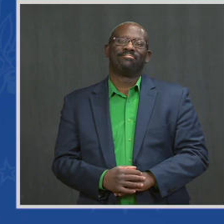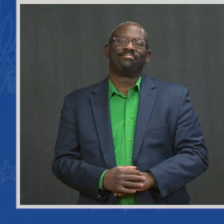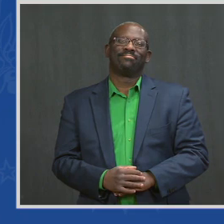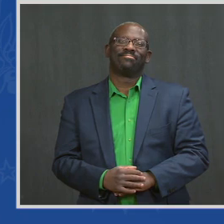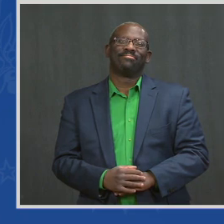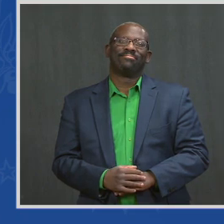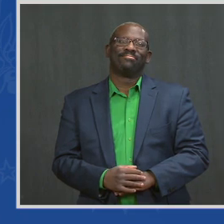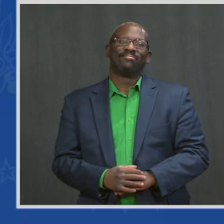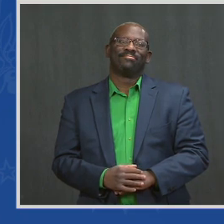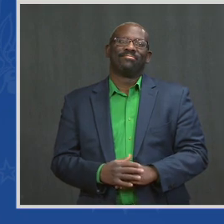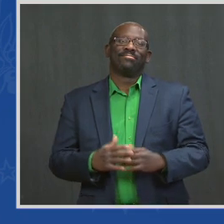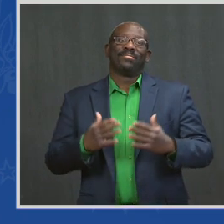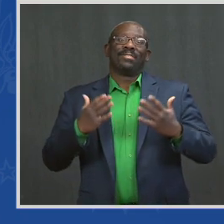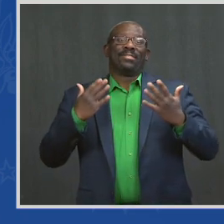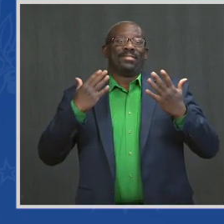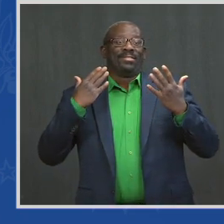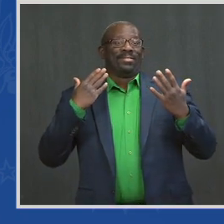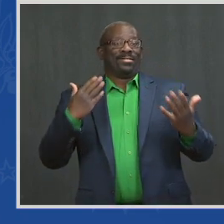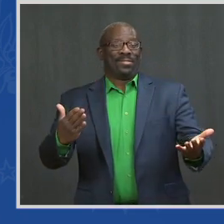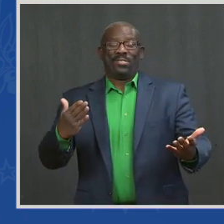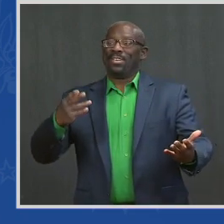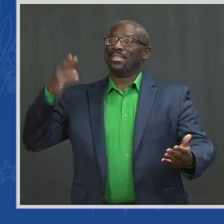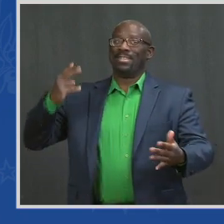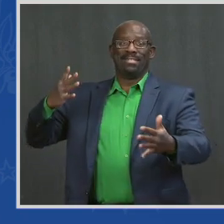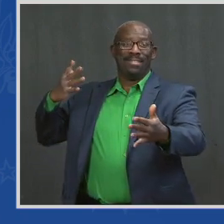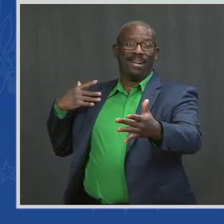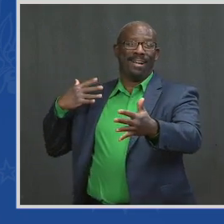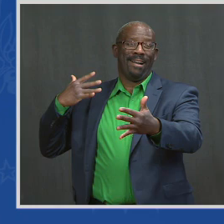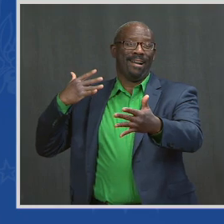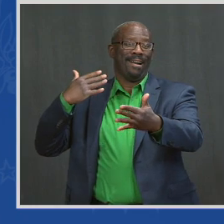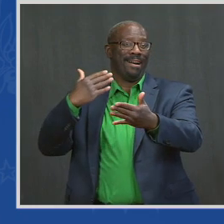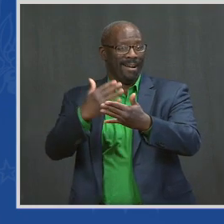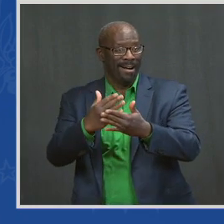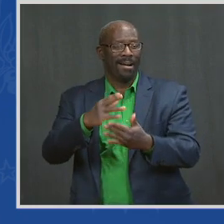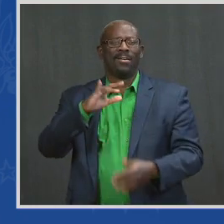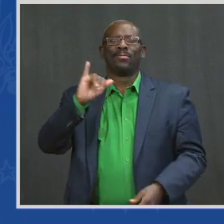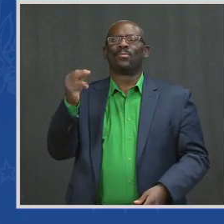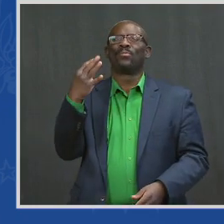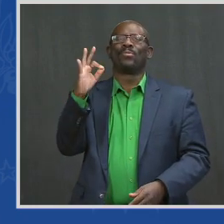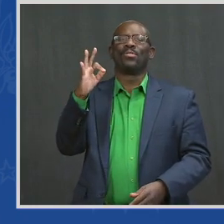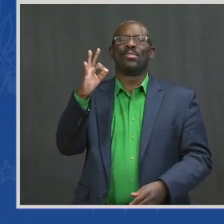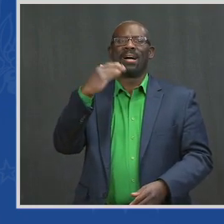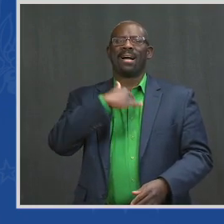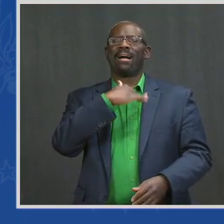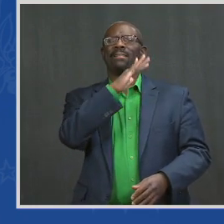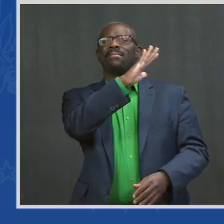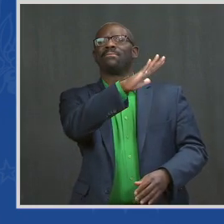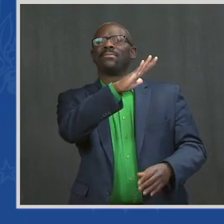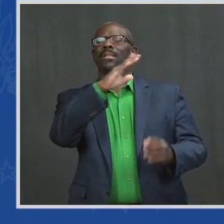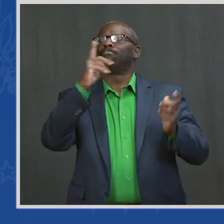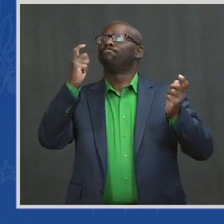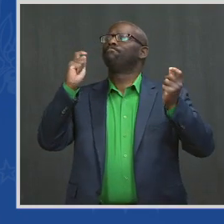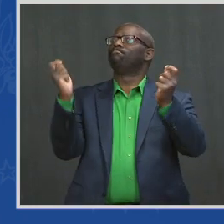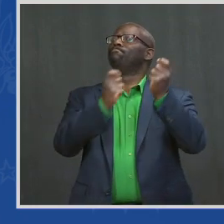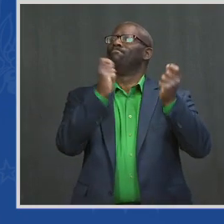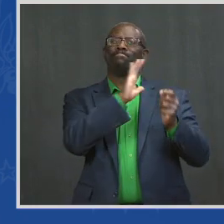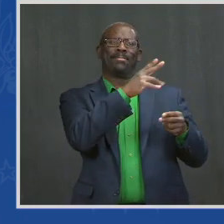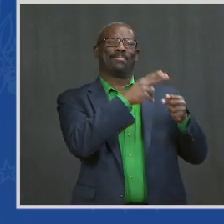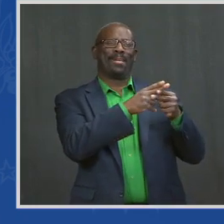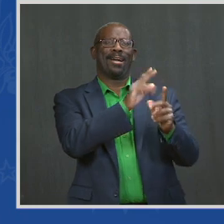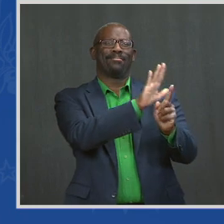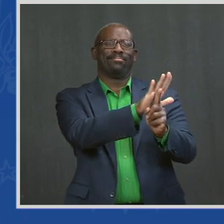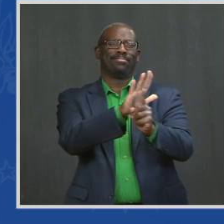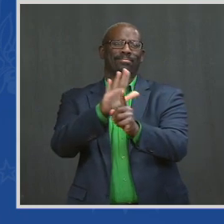So throughout history, Juneteenth has been known by many names: Jubilee Day, Freedom